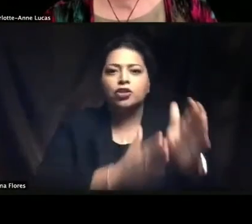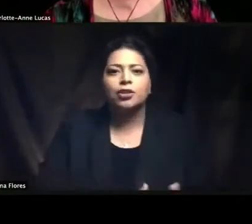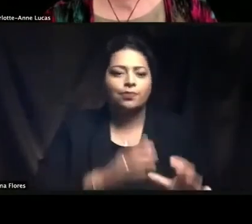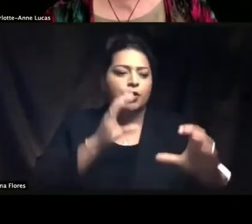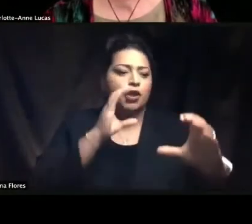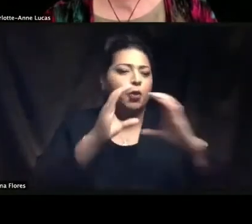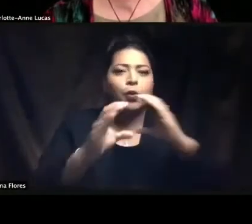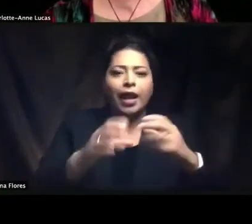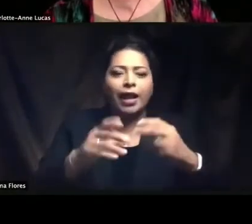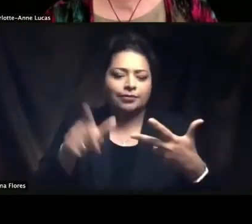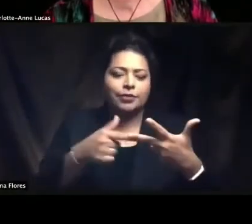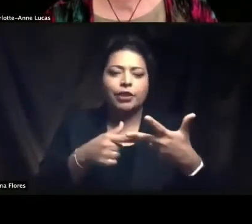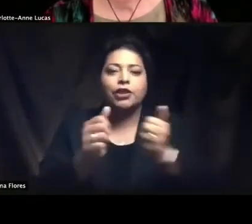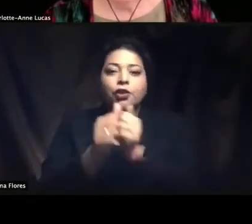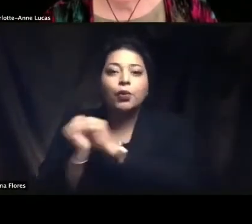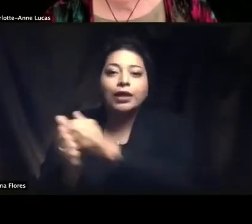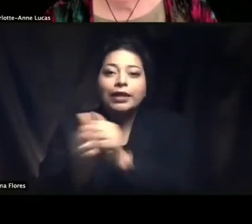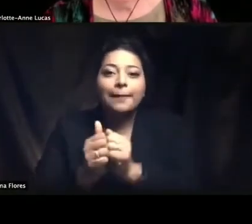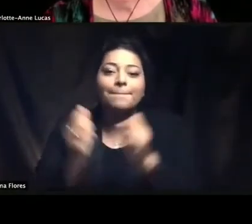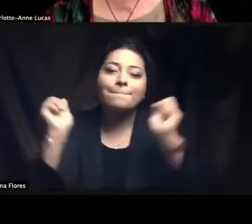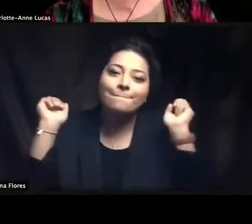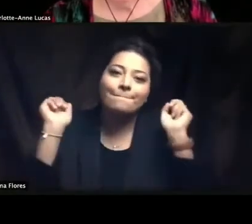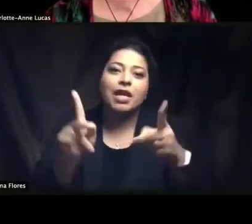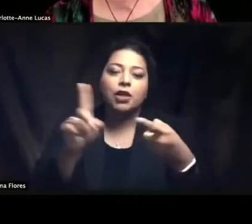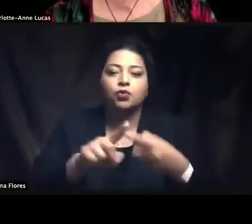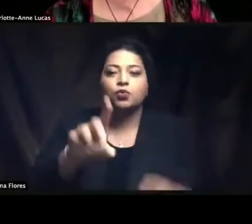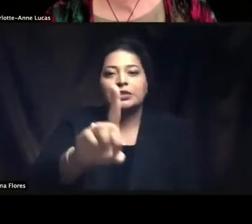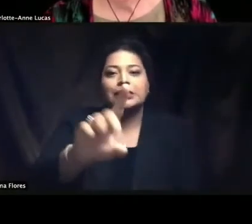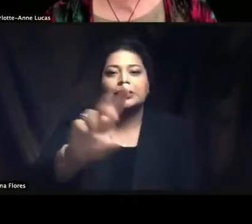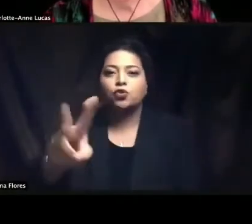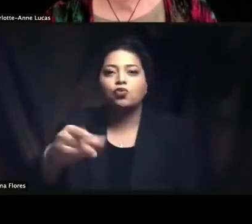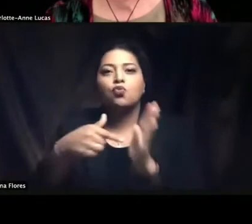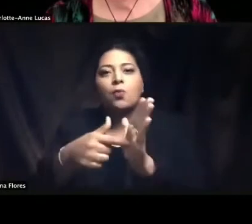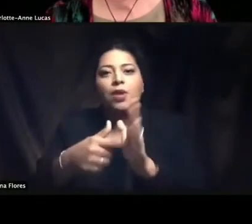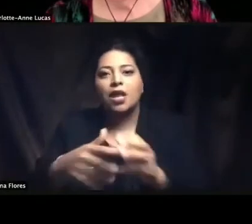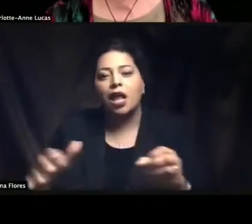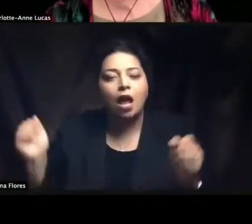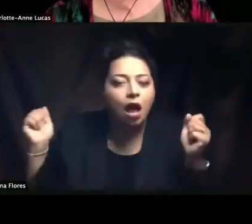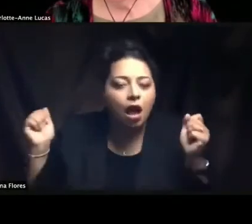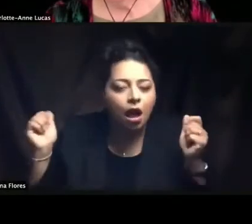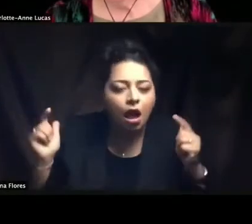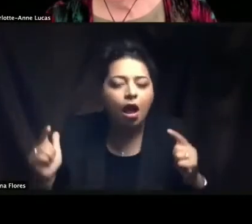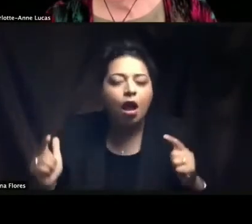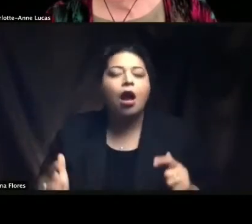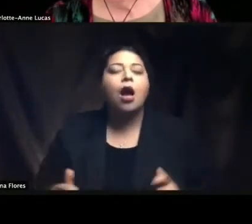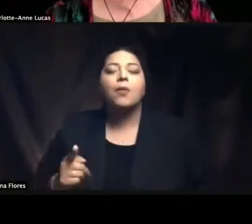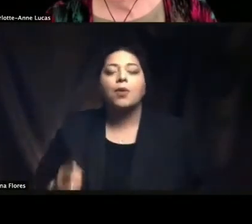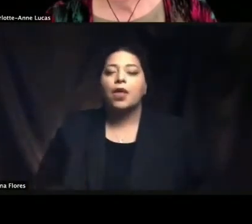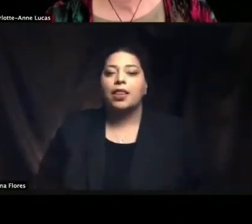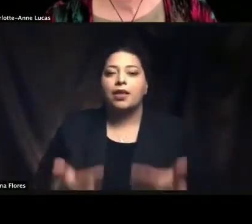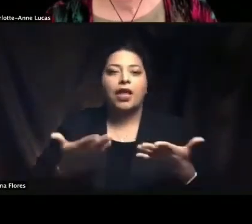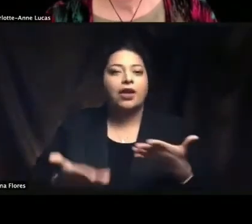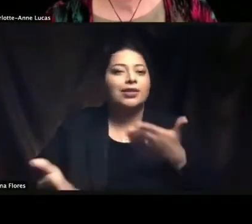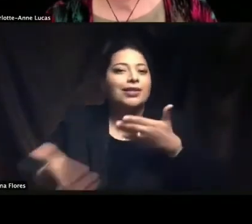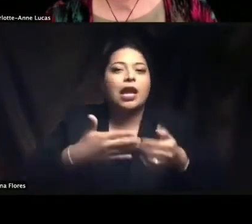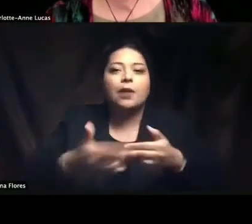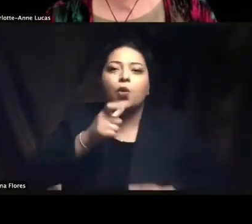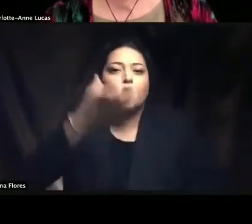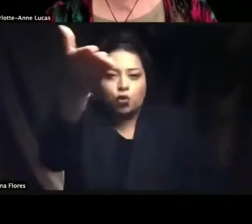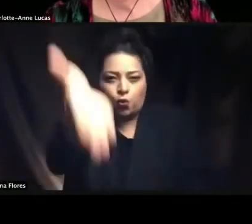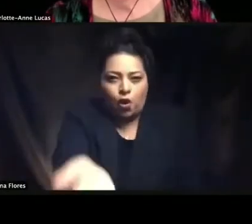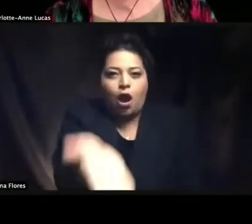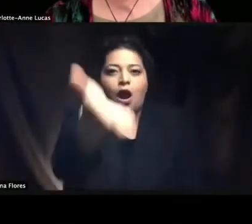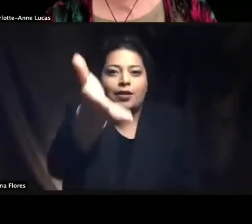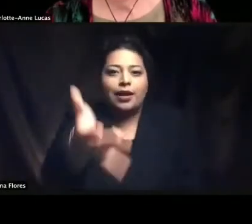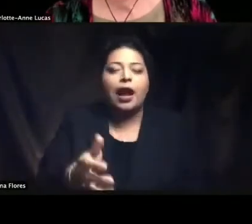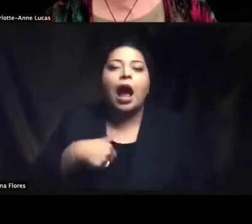communication, and unity back into District 2 to represent all individuals, regardless of who you are.